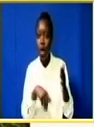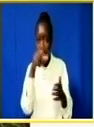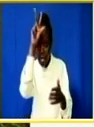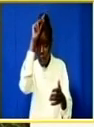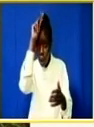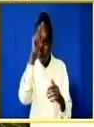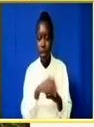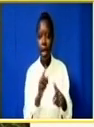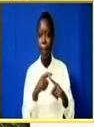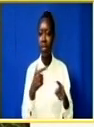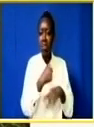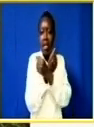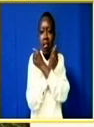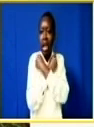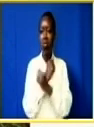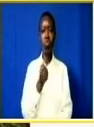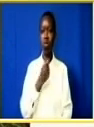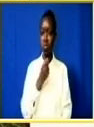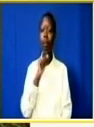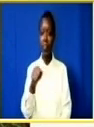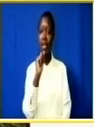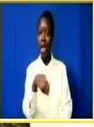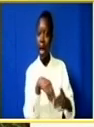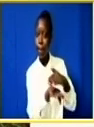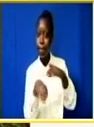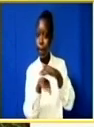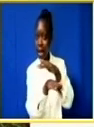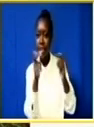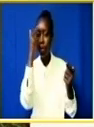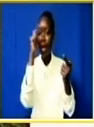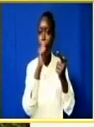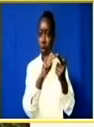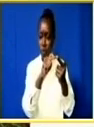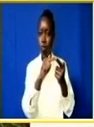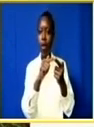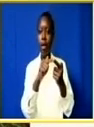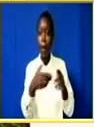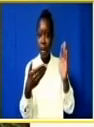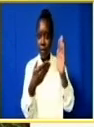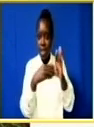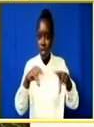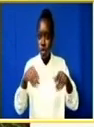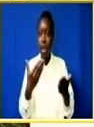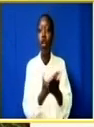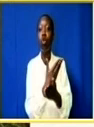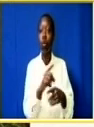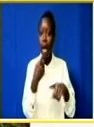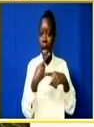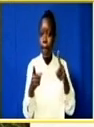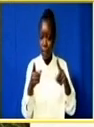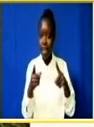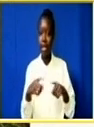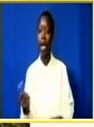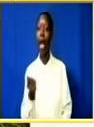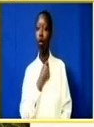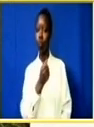them. So you find, you plant, yes, you are preventing, mm-hmm, your soil erosion. Mm. But it is food. Yes. It is your food.